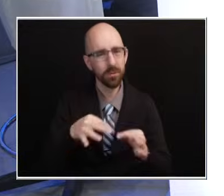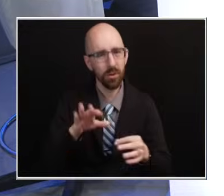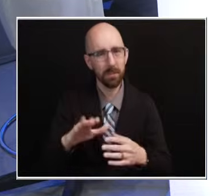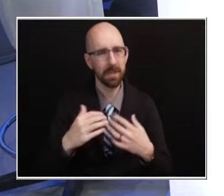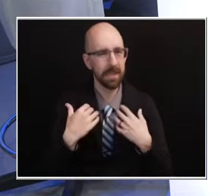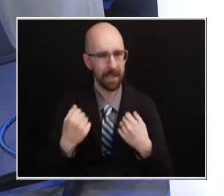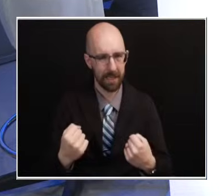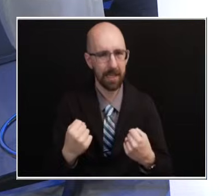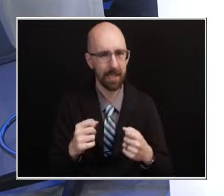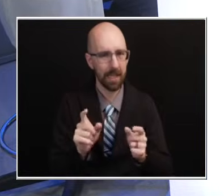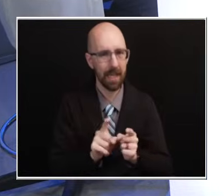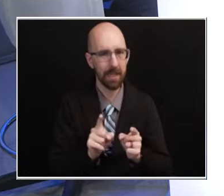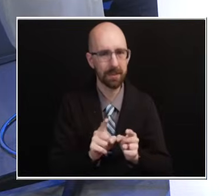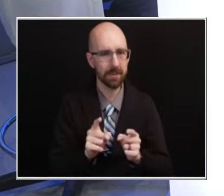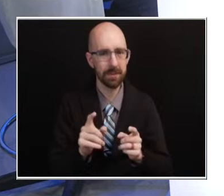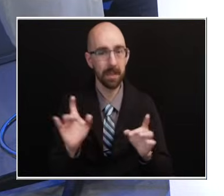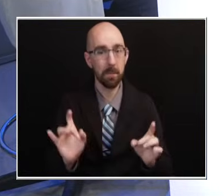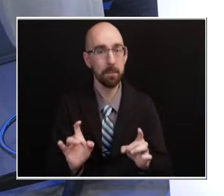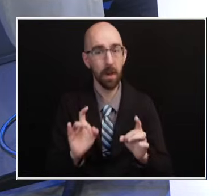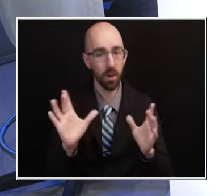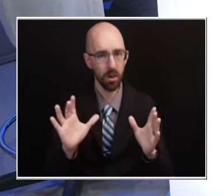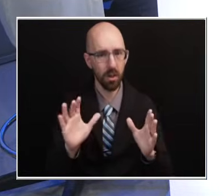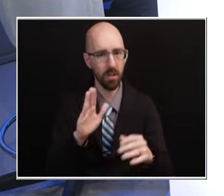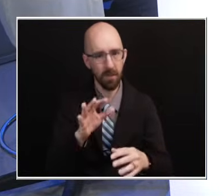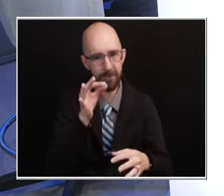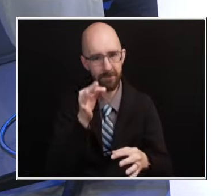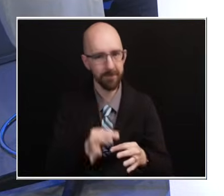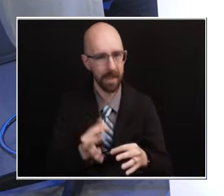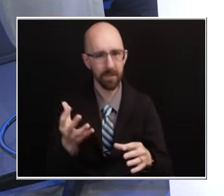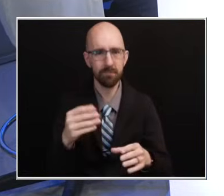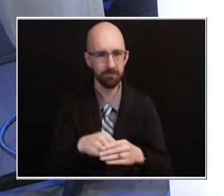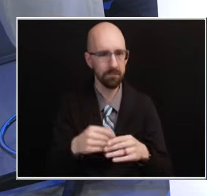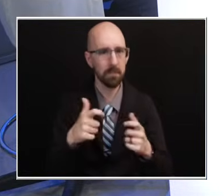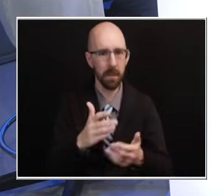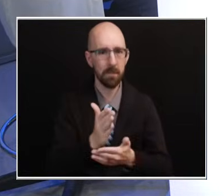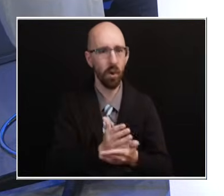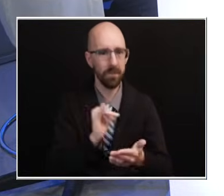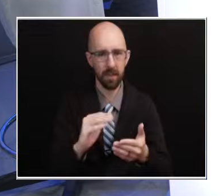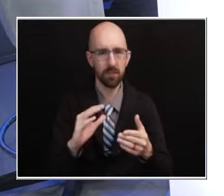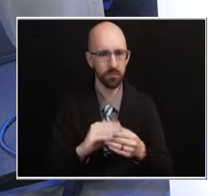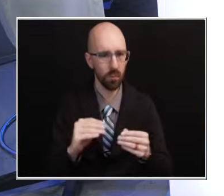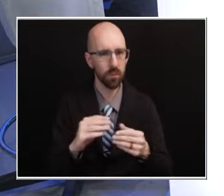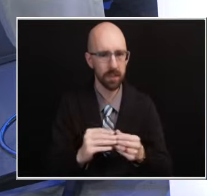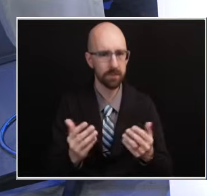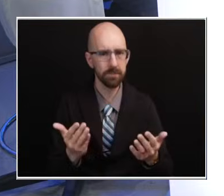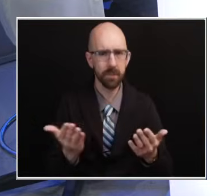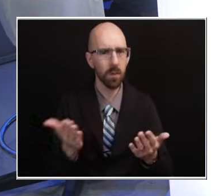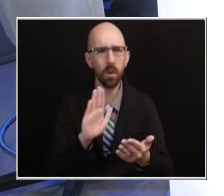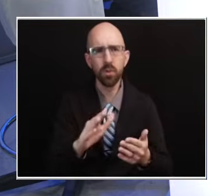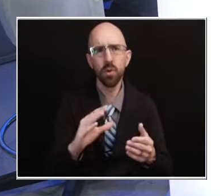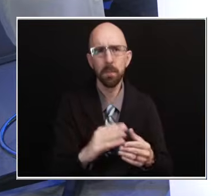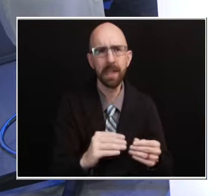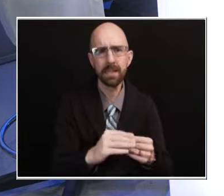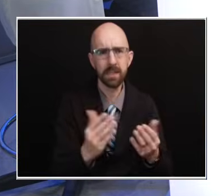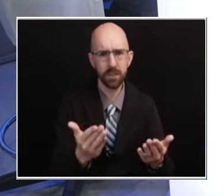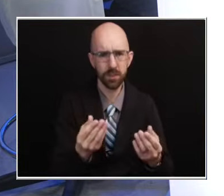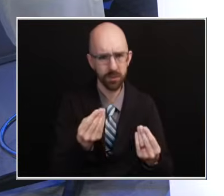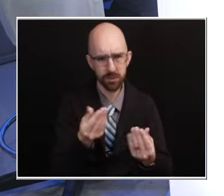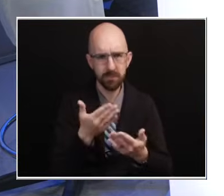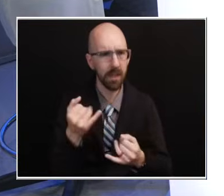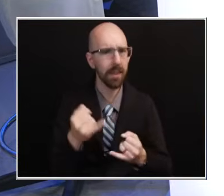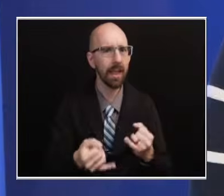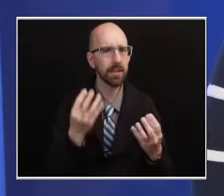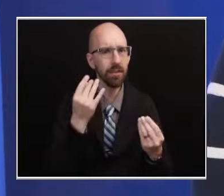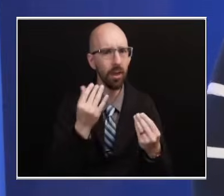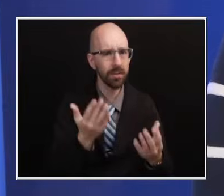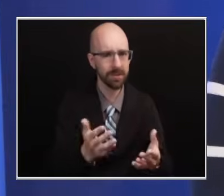as nothing short of a miracle, and your faith has played such a huge part in this story. What's your message and your final thoughts? Well,